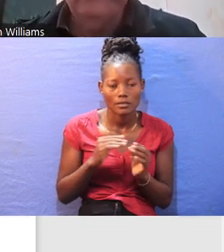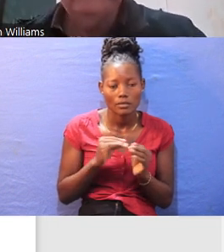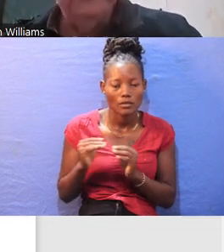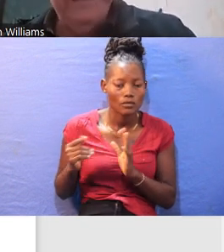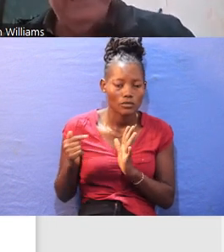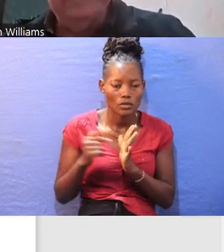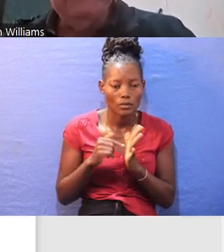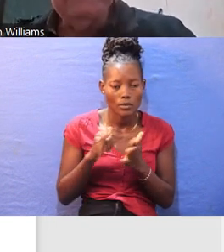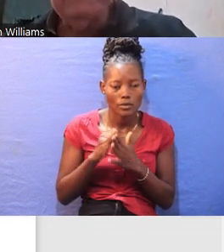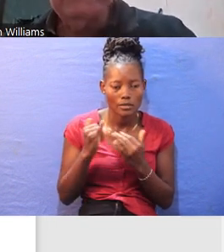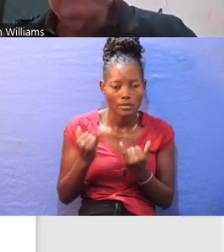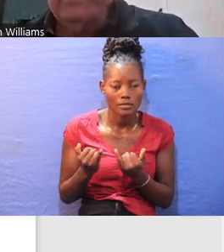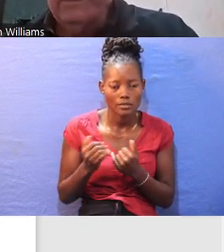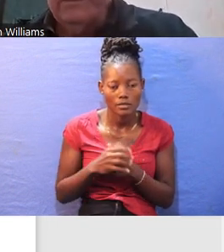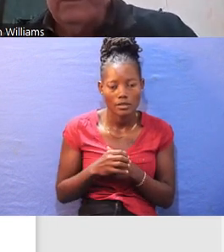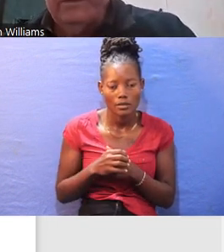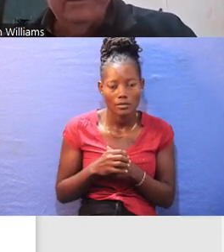detrimental to the